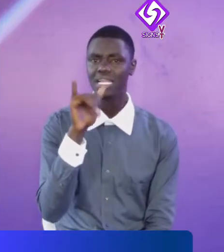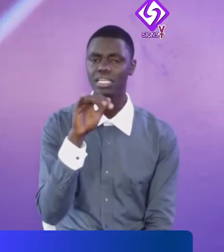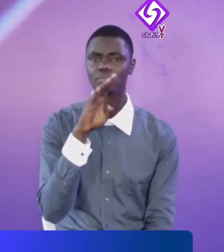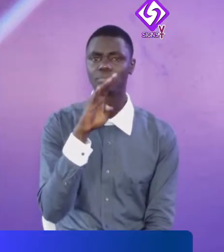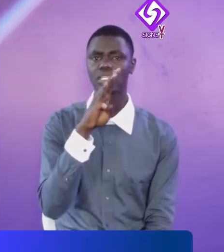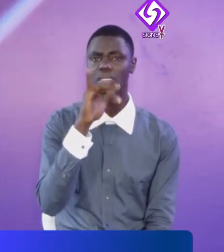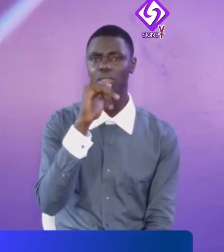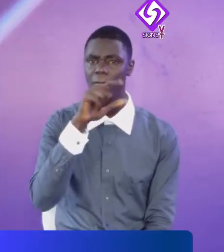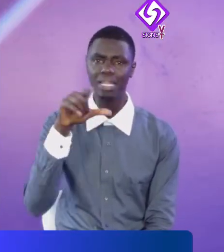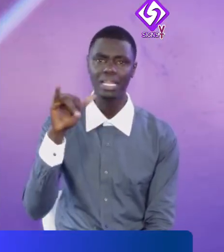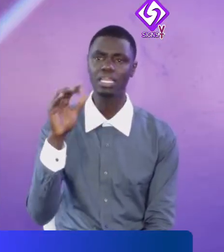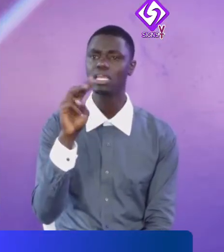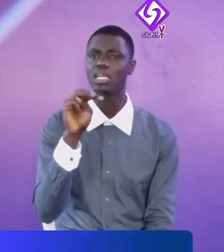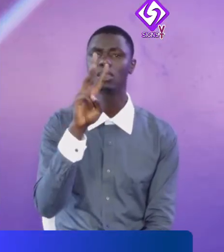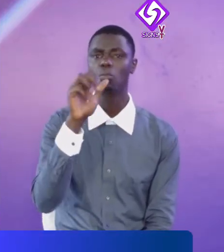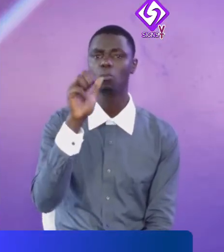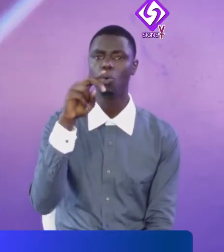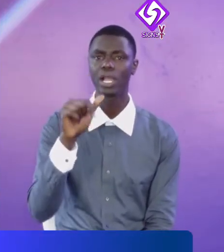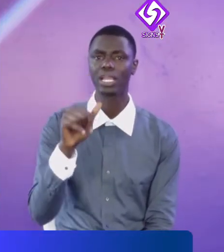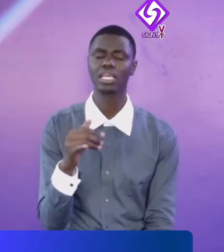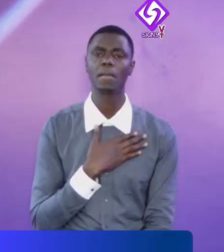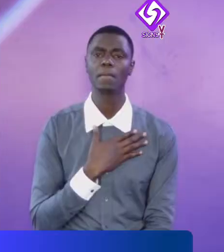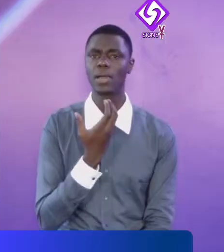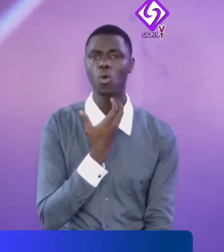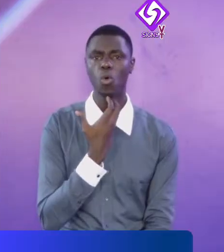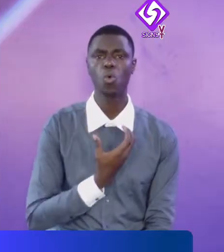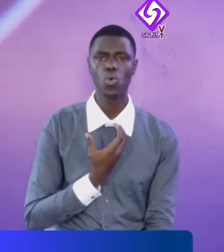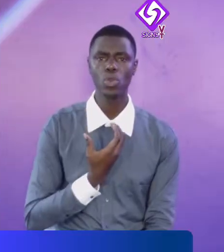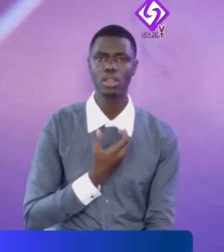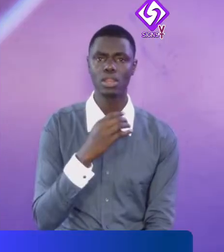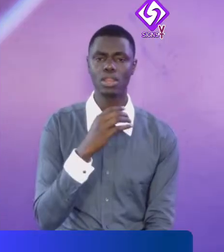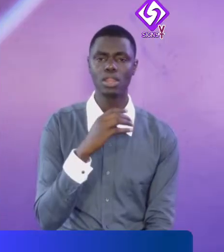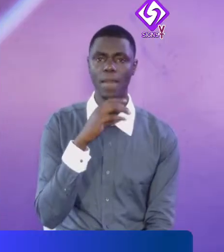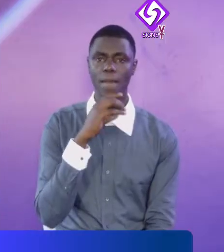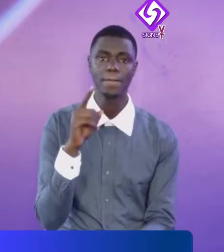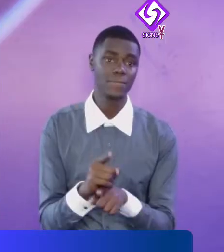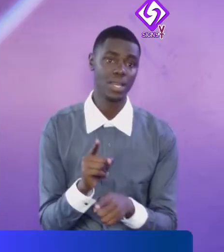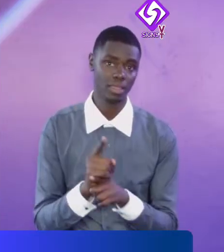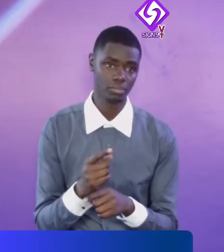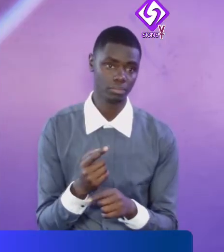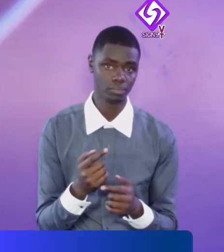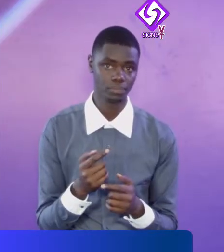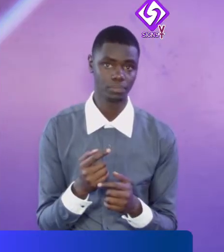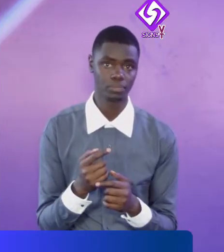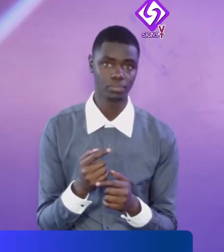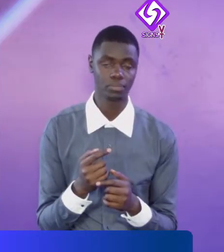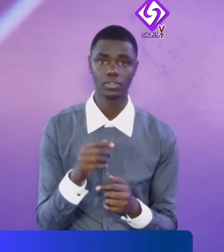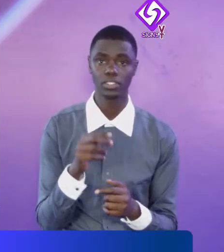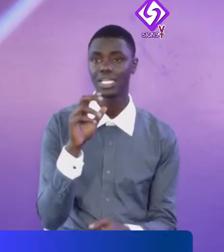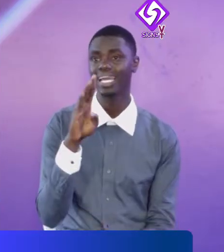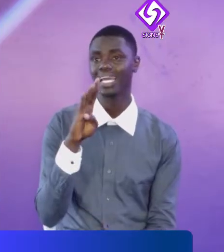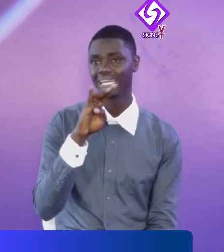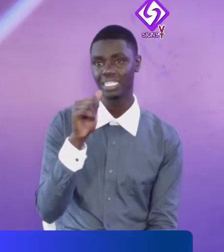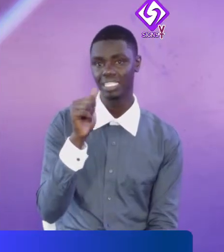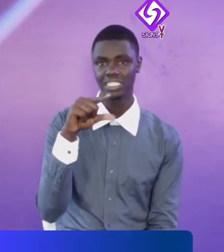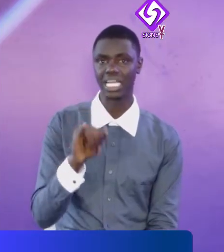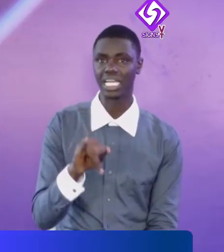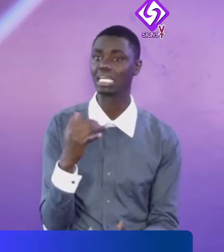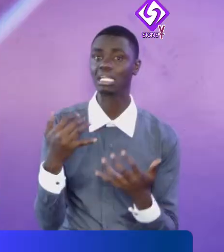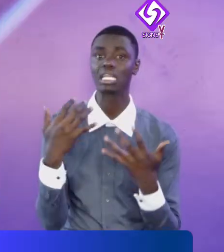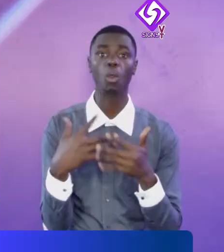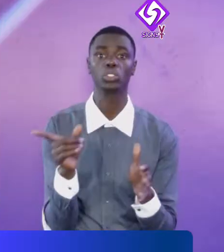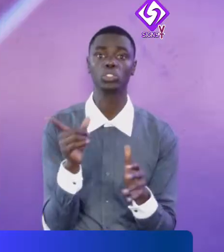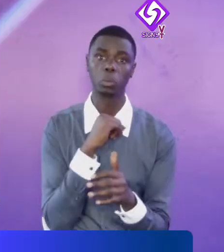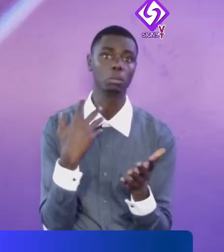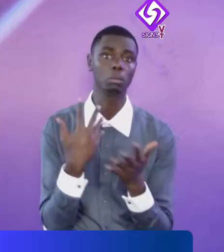my brother, my own brother, I called my own brother because we have shed tears together. Bob Njagi is nowhere to be seen now.